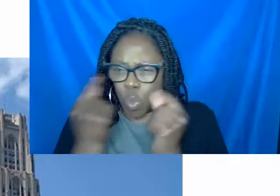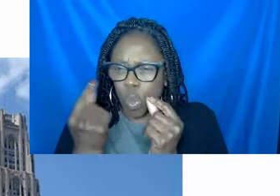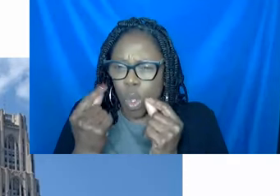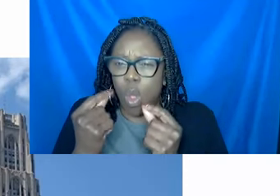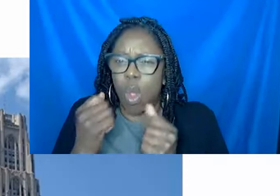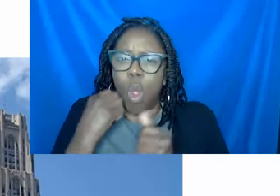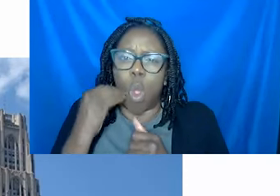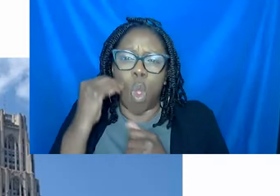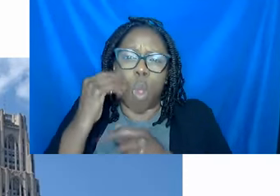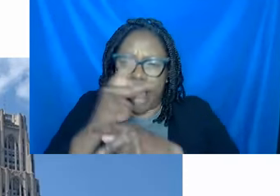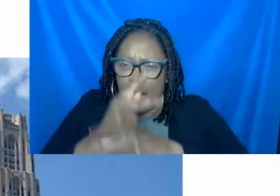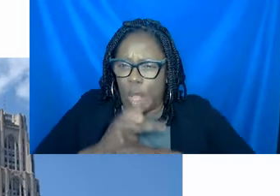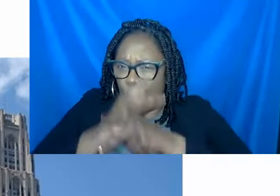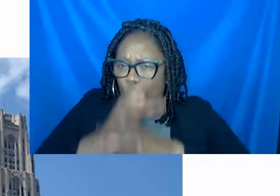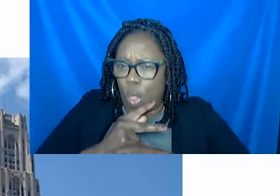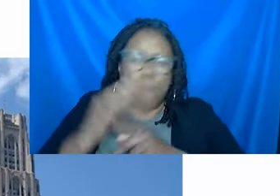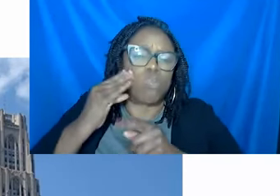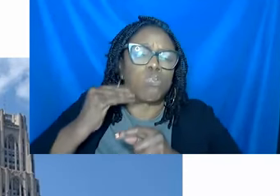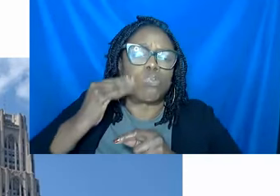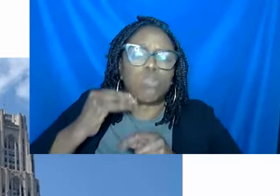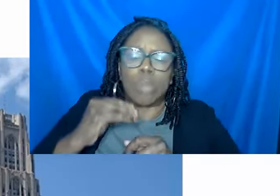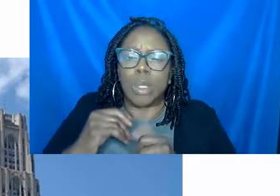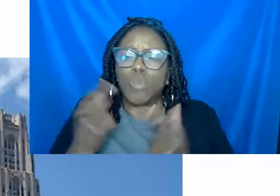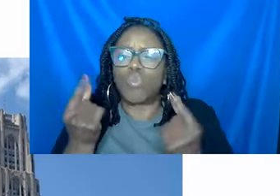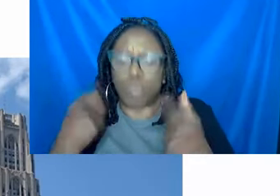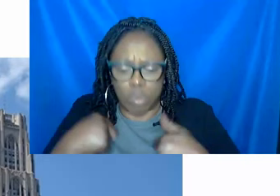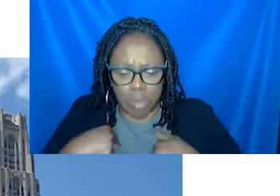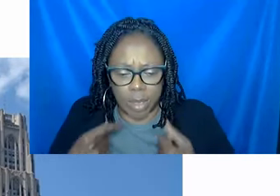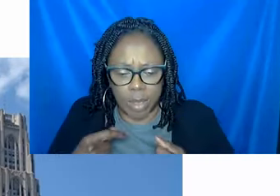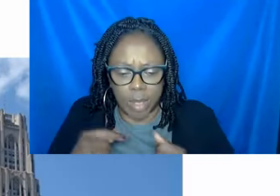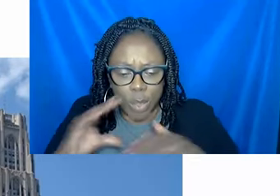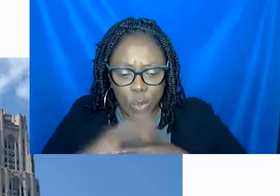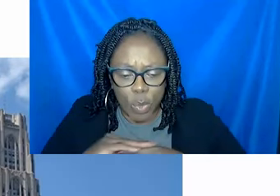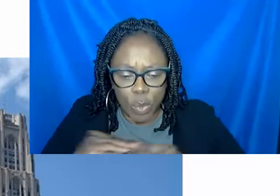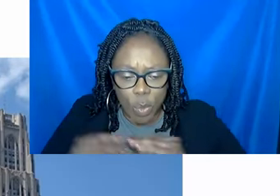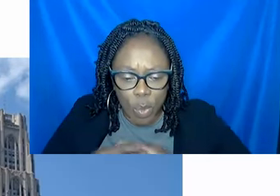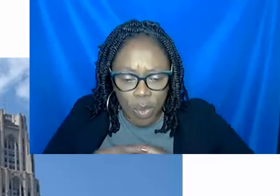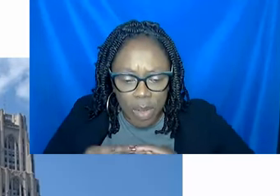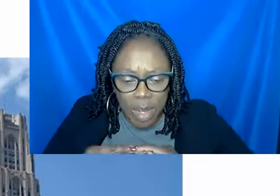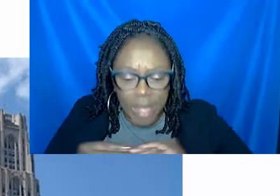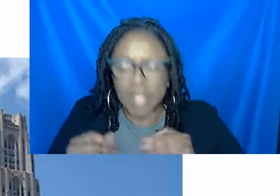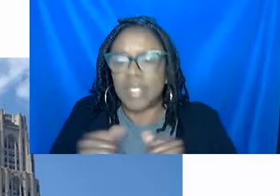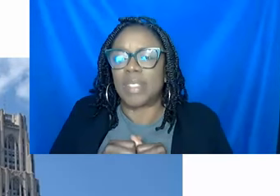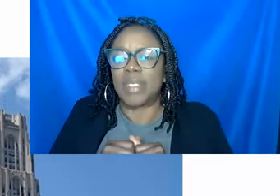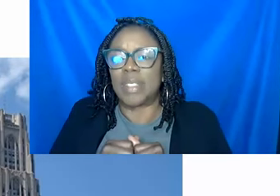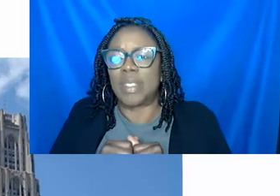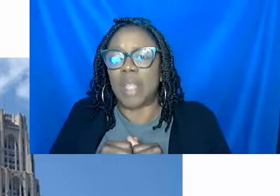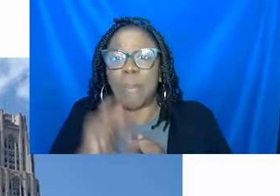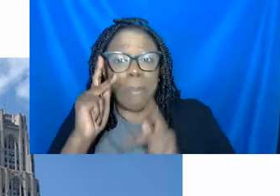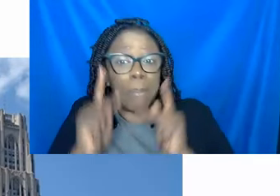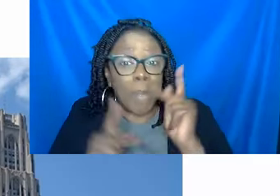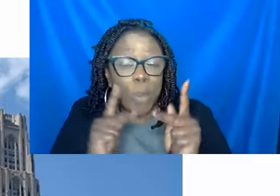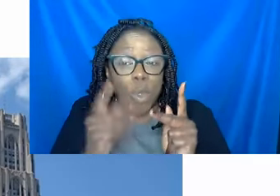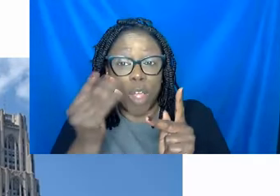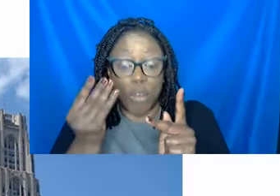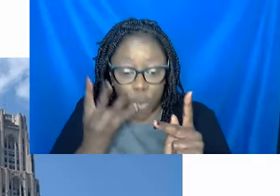health, healthcare experiences and settings is the stories, right, that people have told